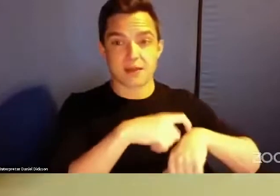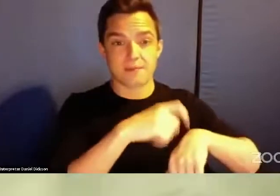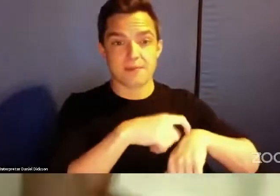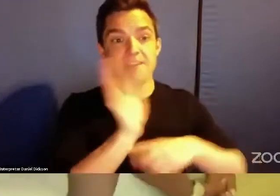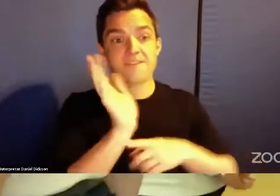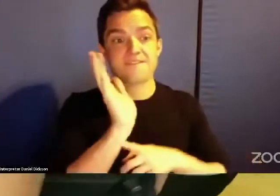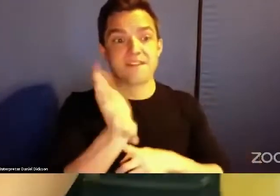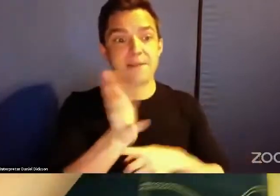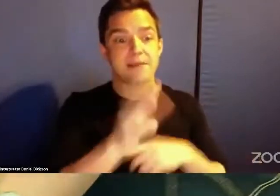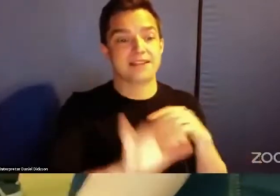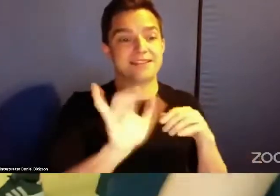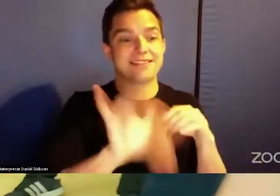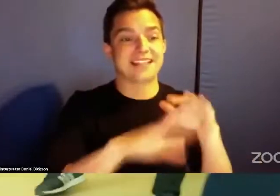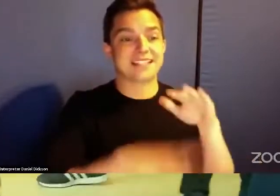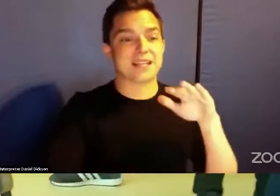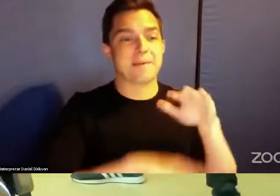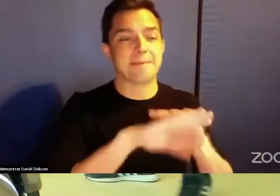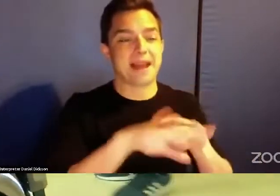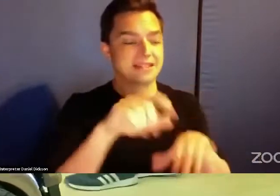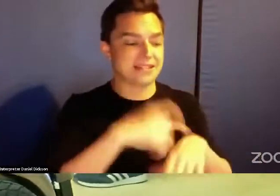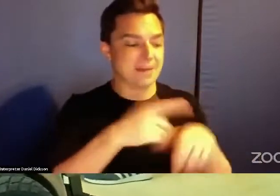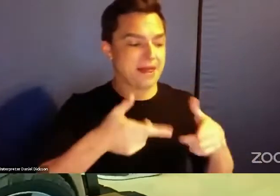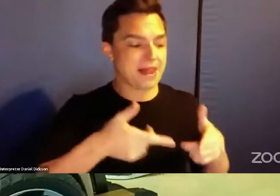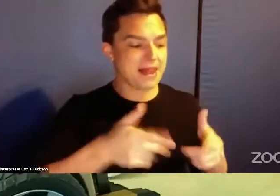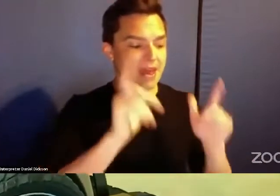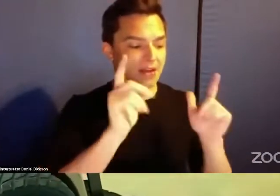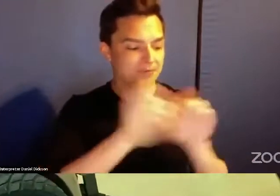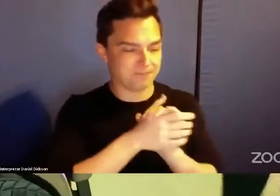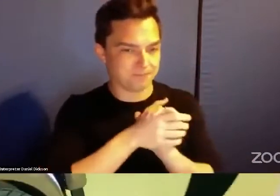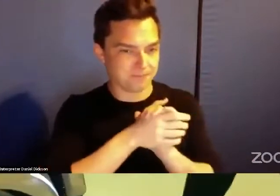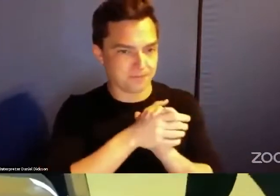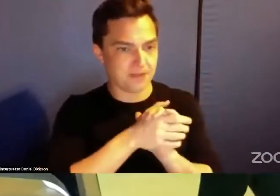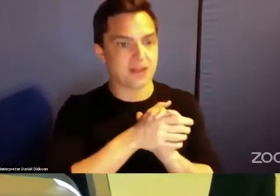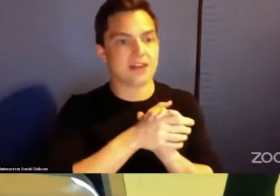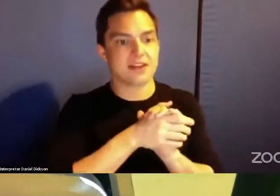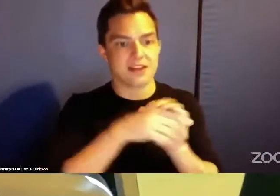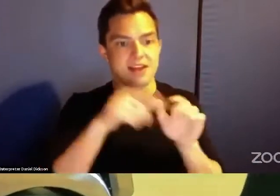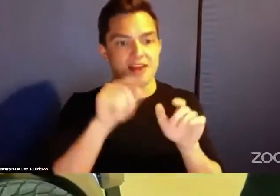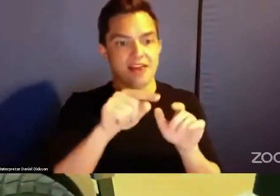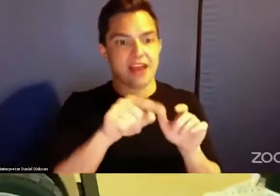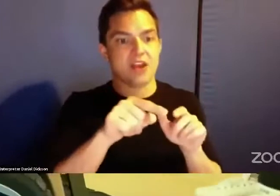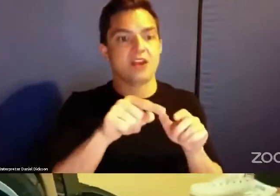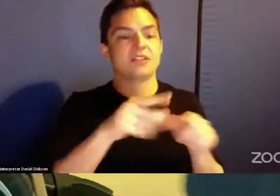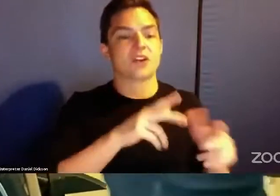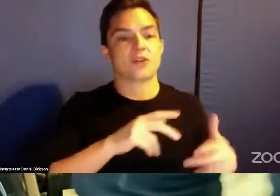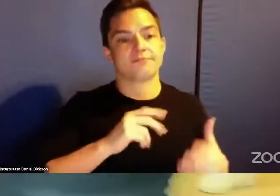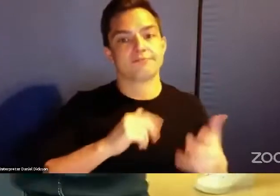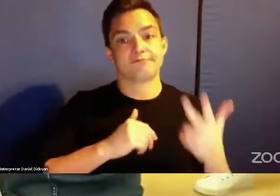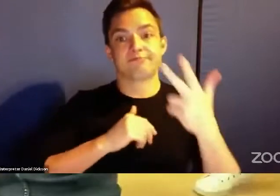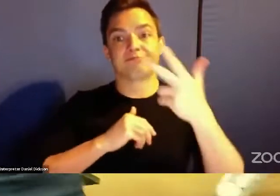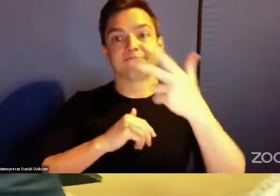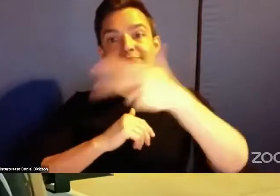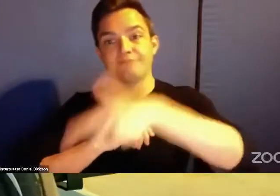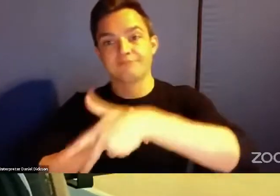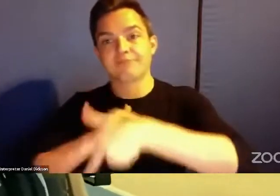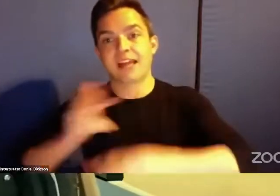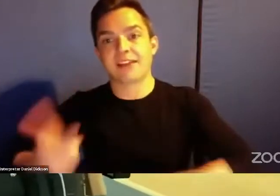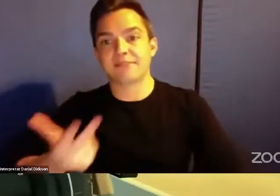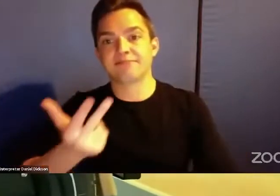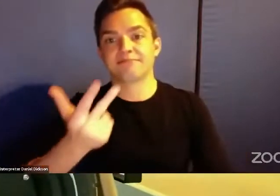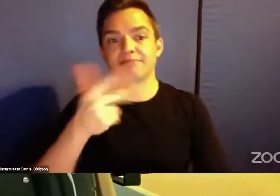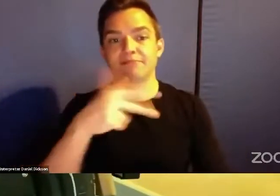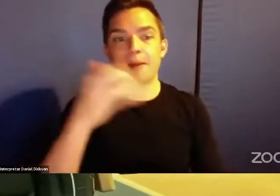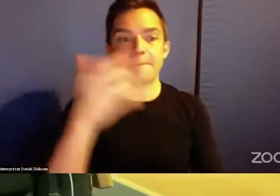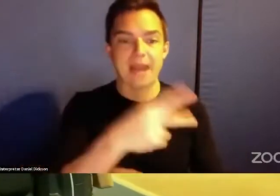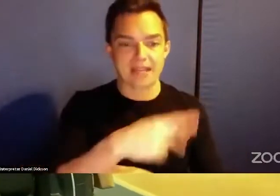maximum time allowed to go there and back again. Over the stairs once, then come back again. Now, immediately,